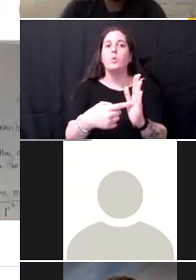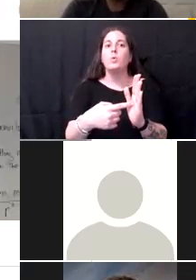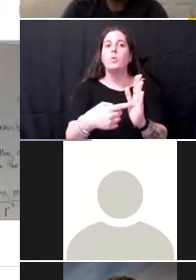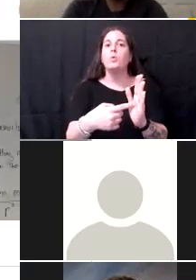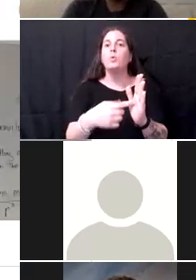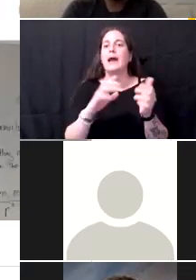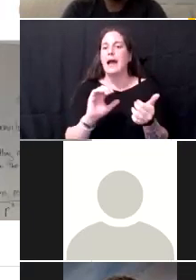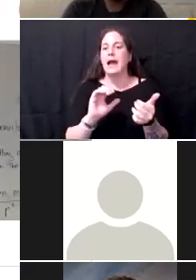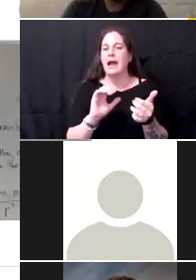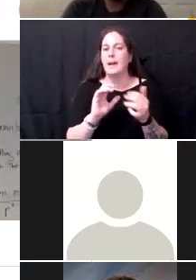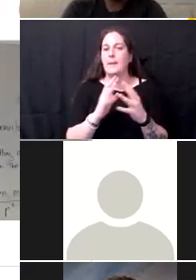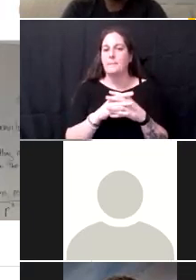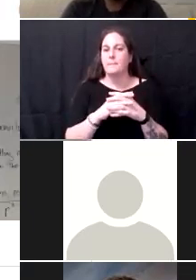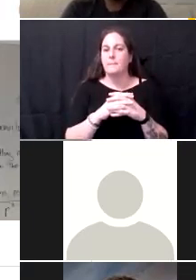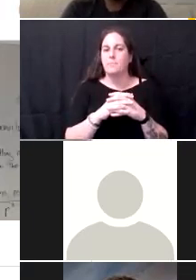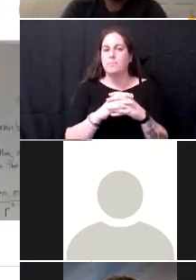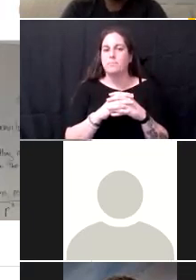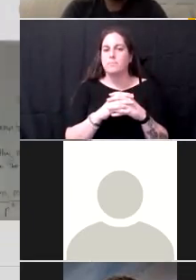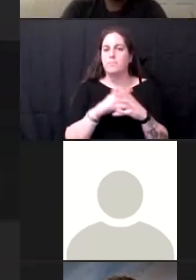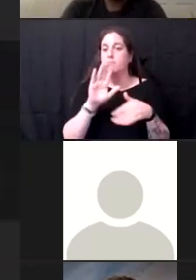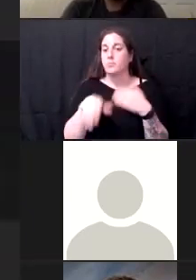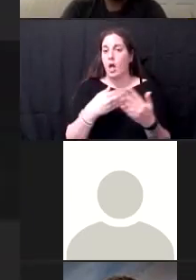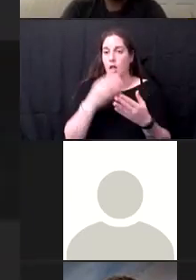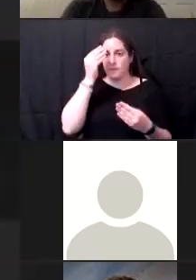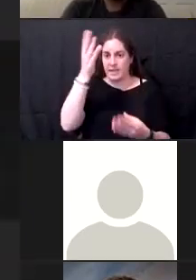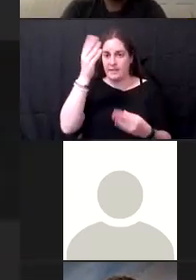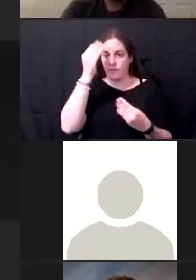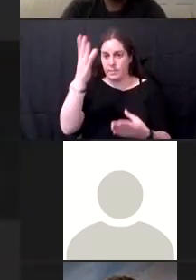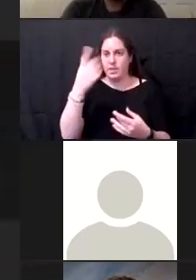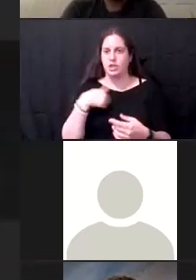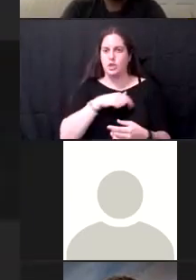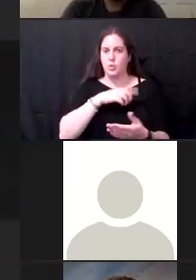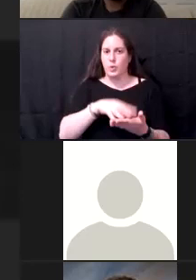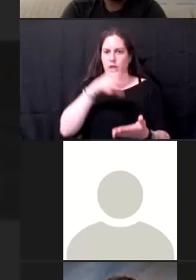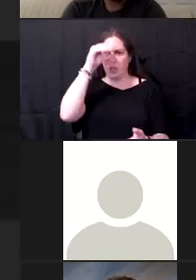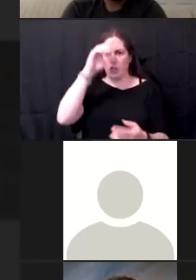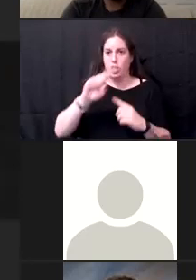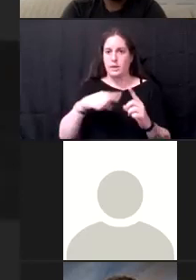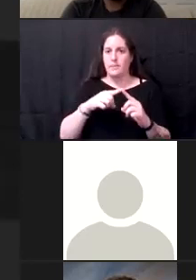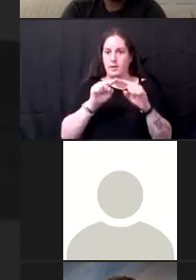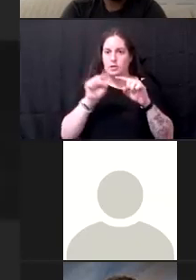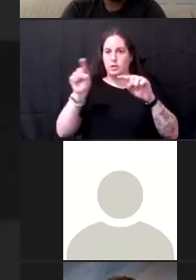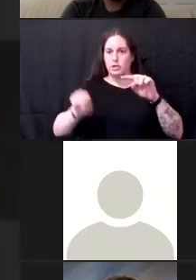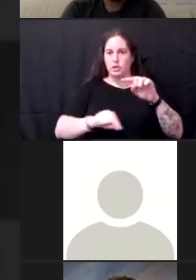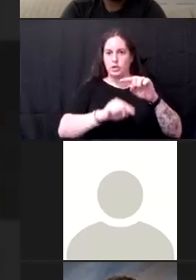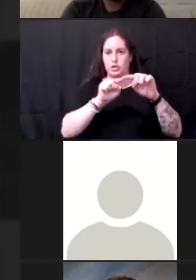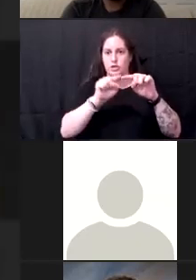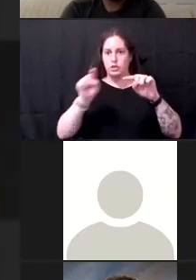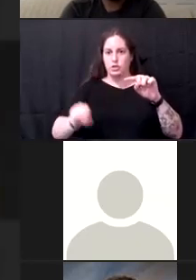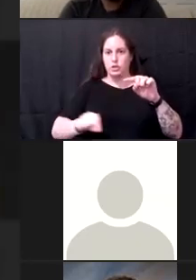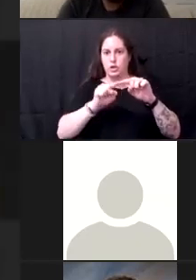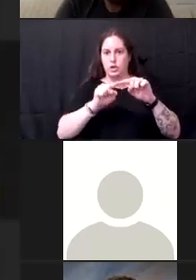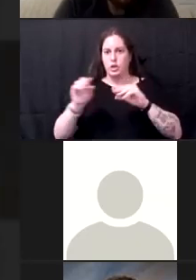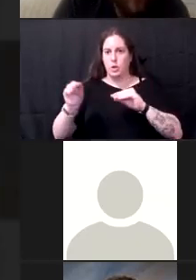the information that we learned about circular motion can now be,